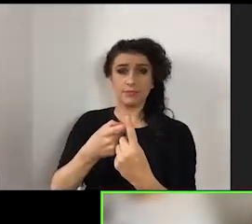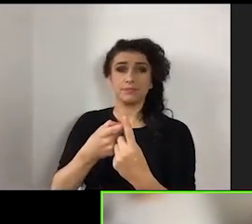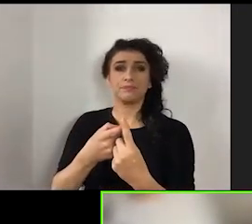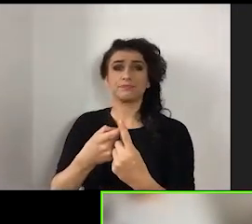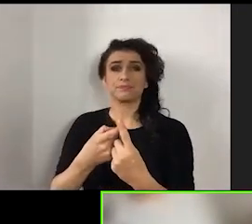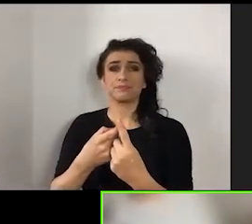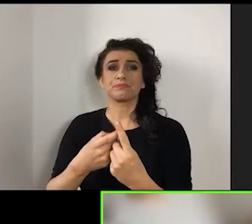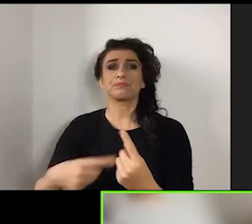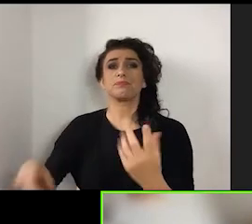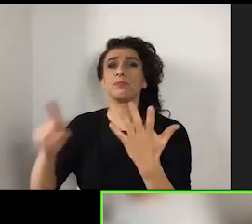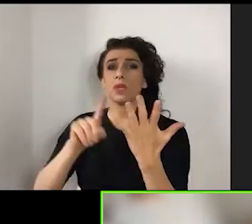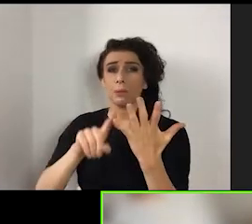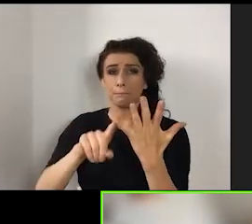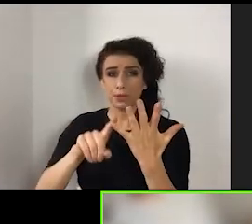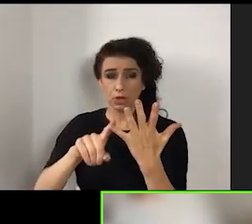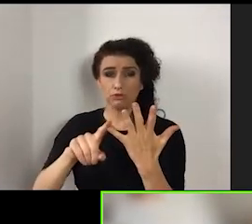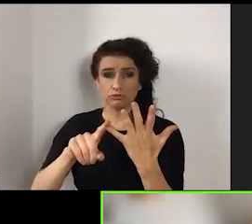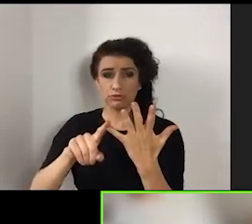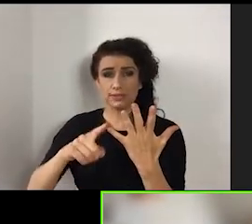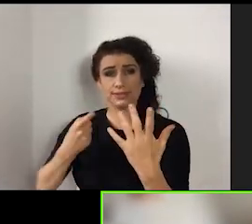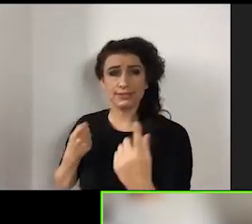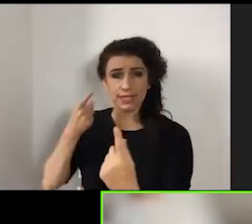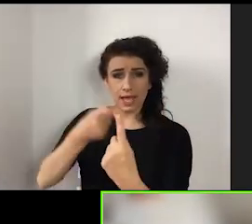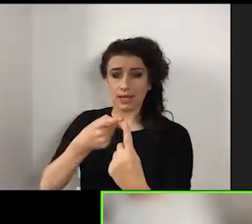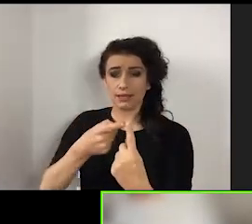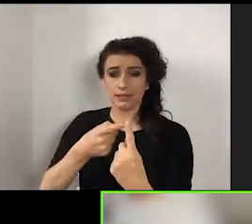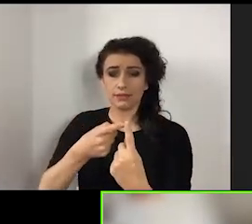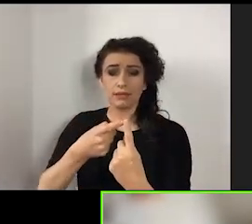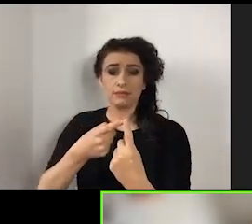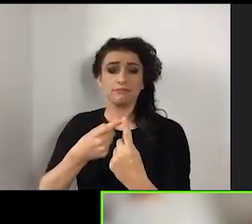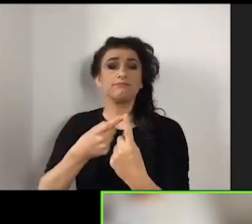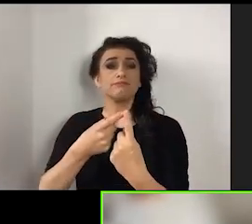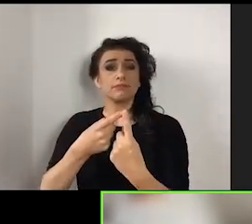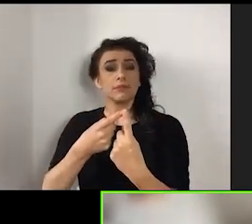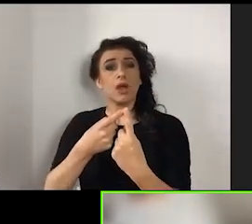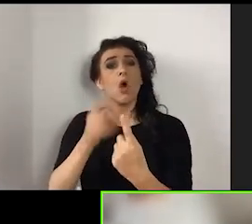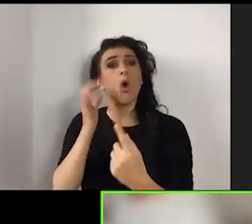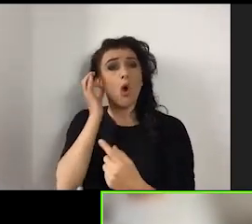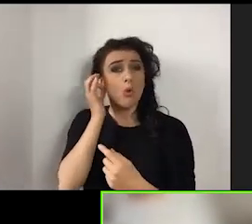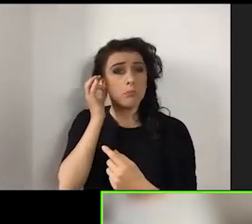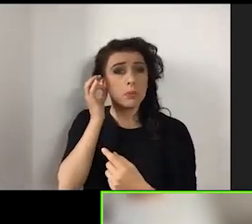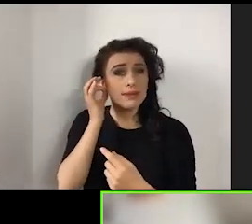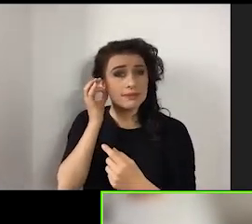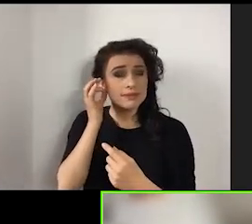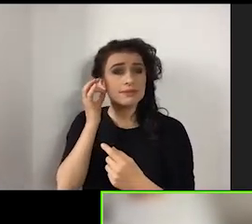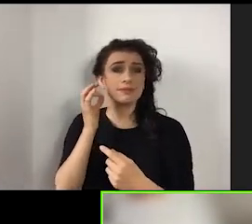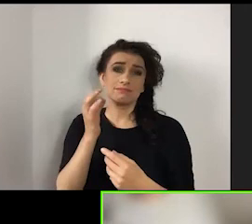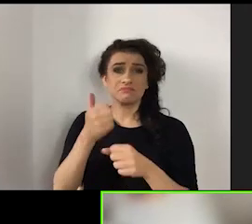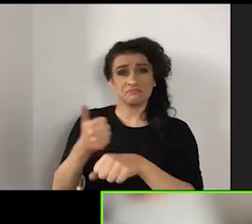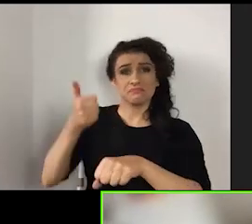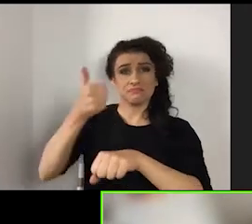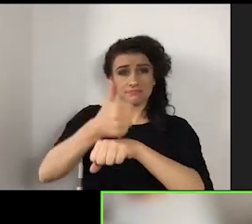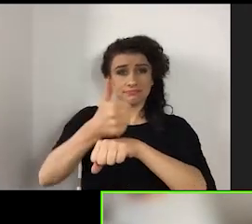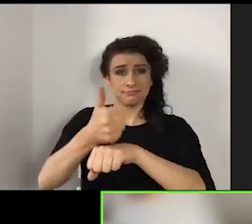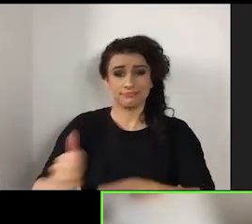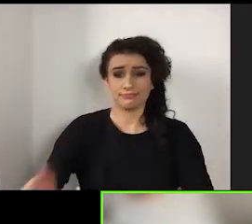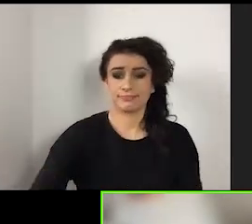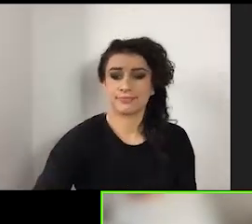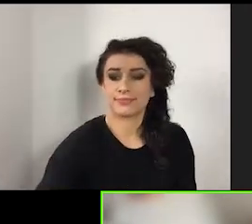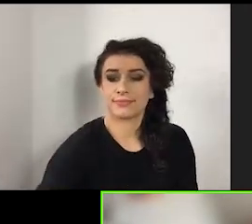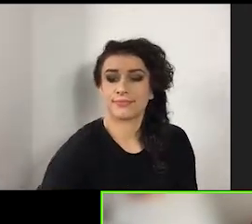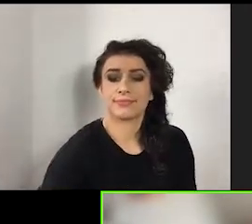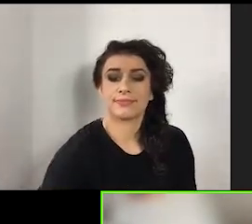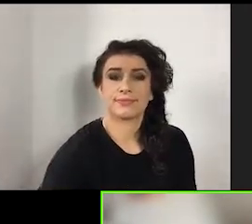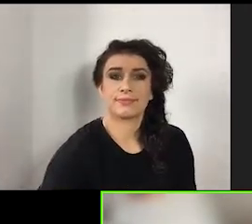completely aware of their rights and what violence is, and you know it's working, and the boys are no longer being